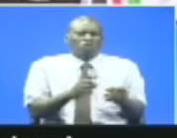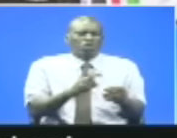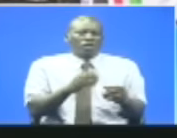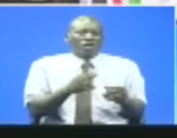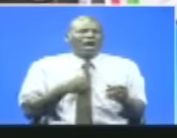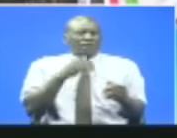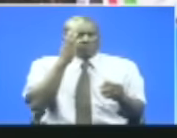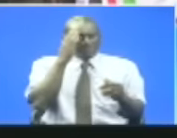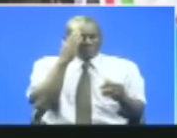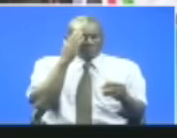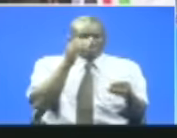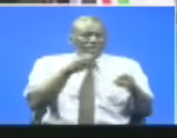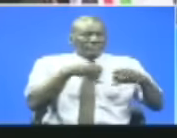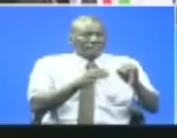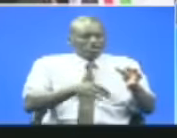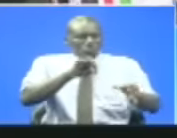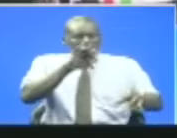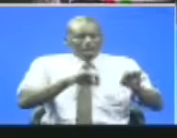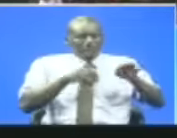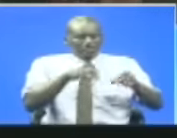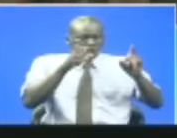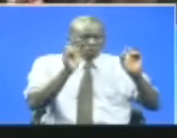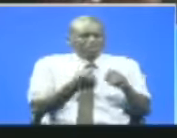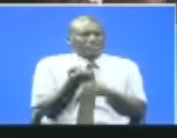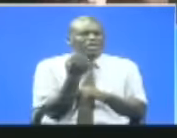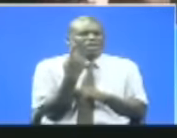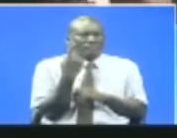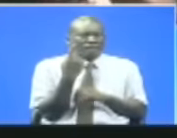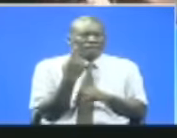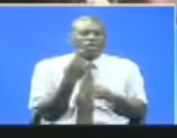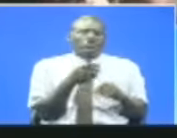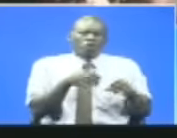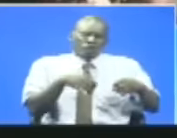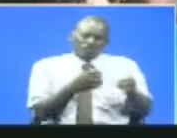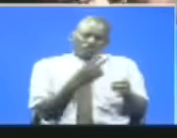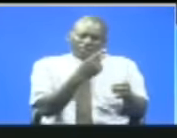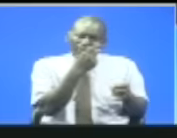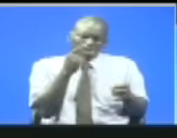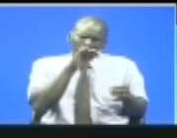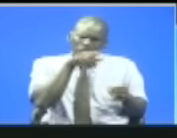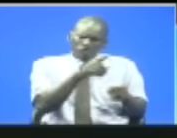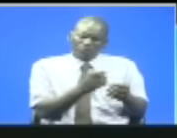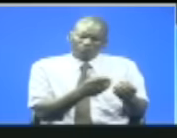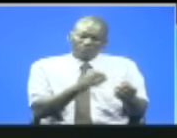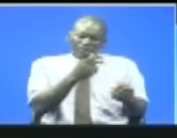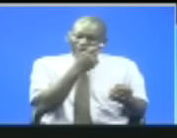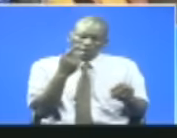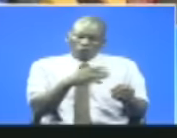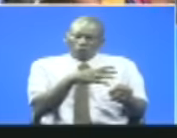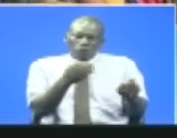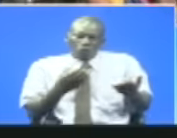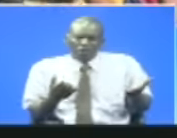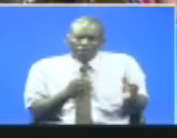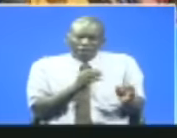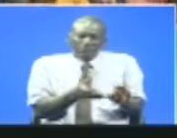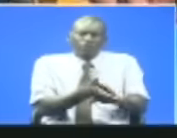think in trying to analyze this, you must understand that you look at Kalonzo and ask yourself, where would he go if he left NASA?